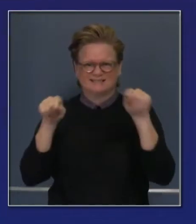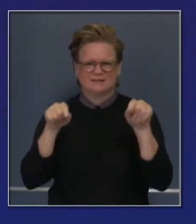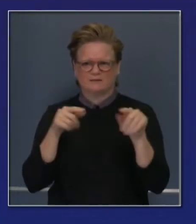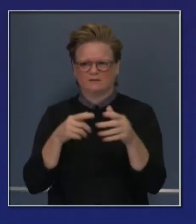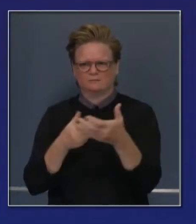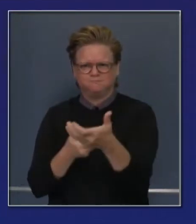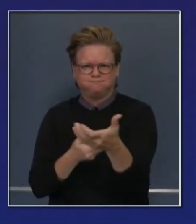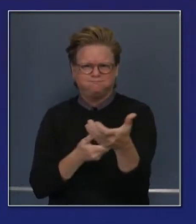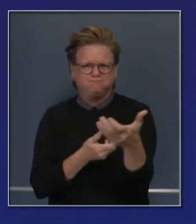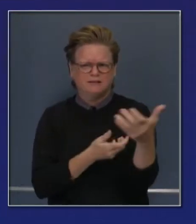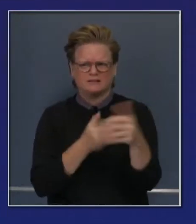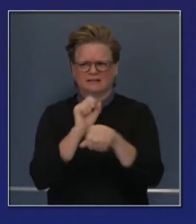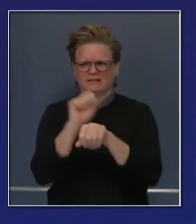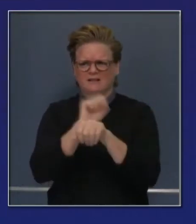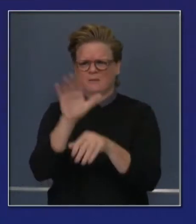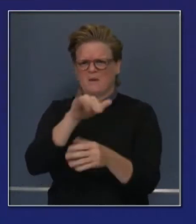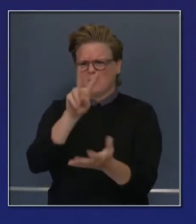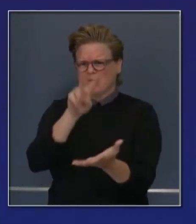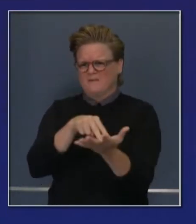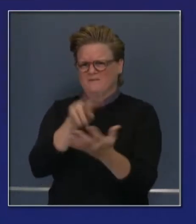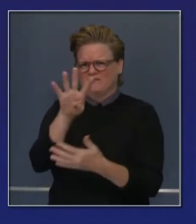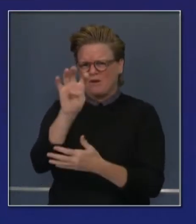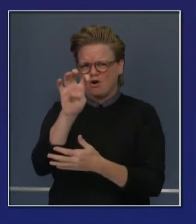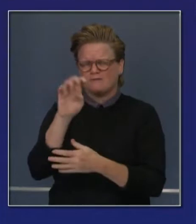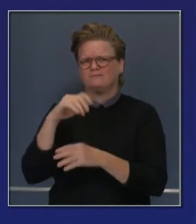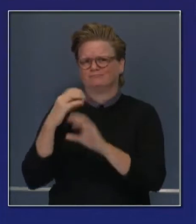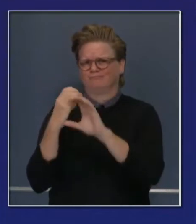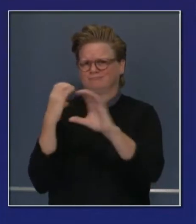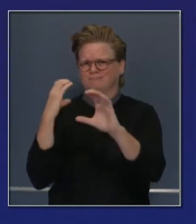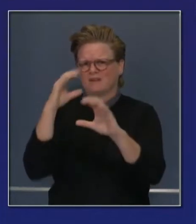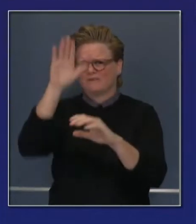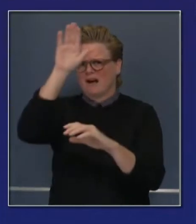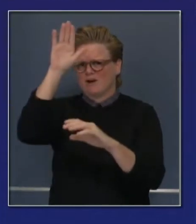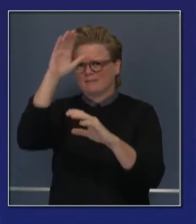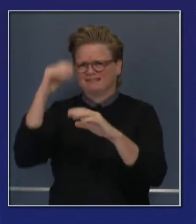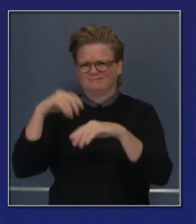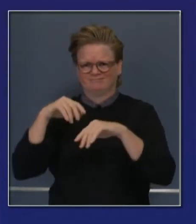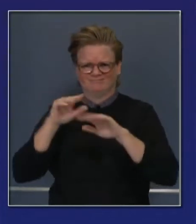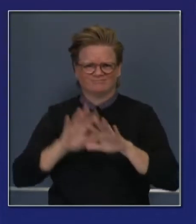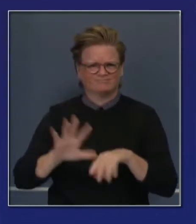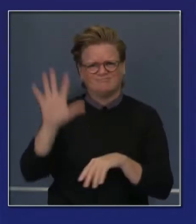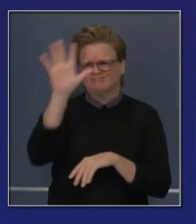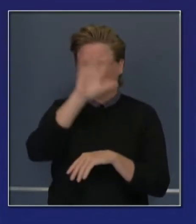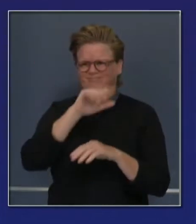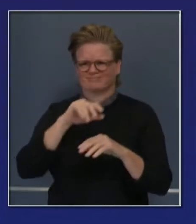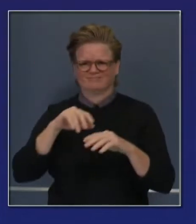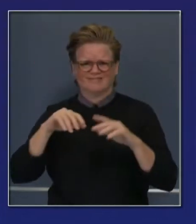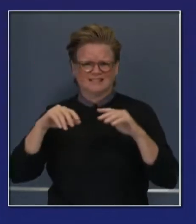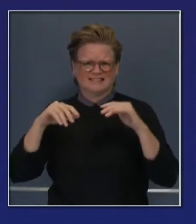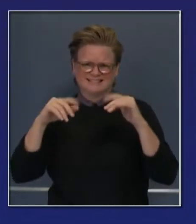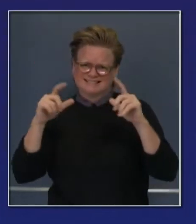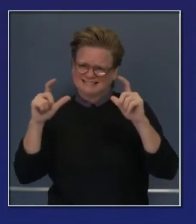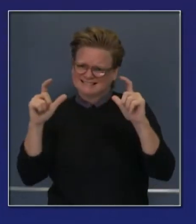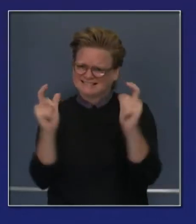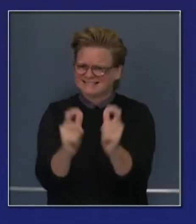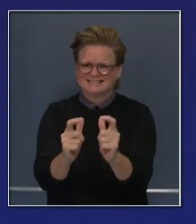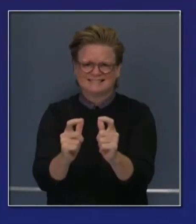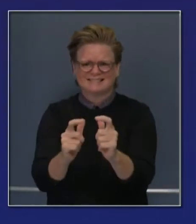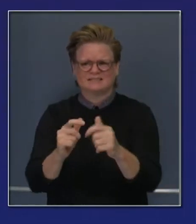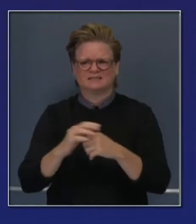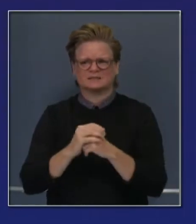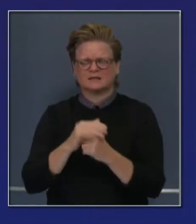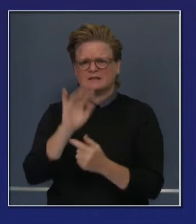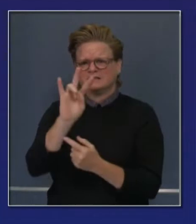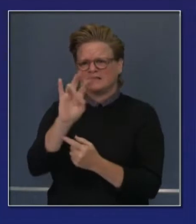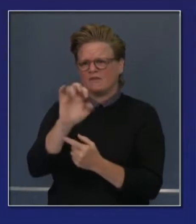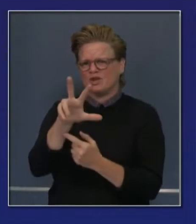2,400 engines still deployed to suppress these wildfires and address these fires. 730 now fires